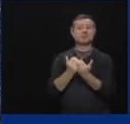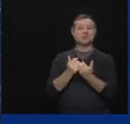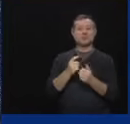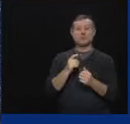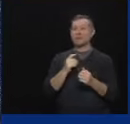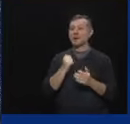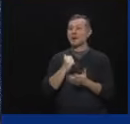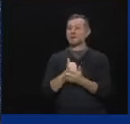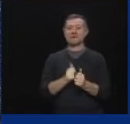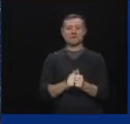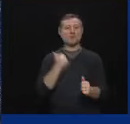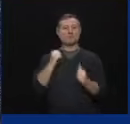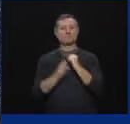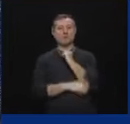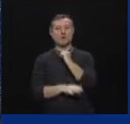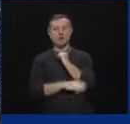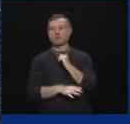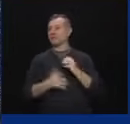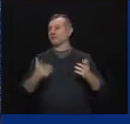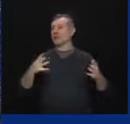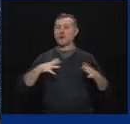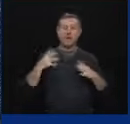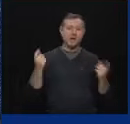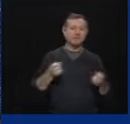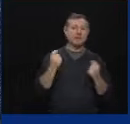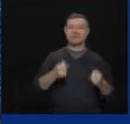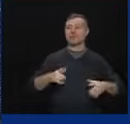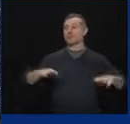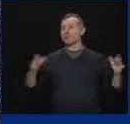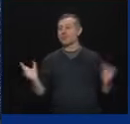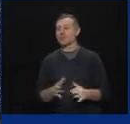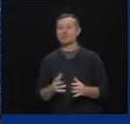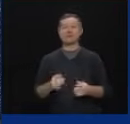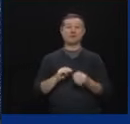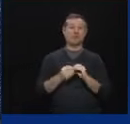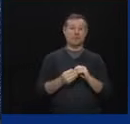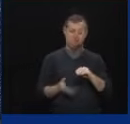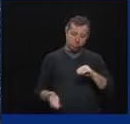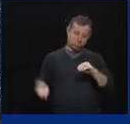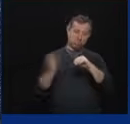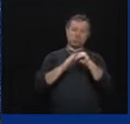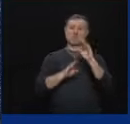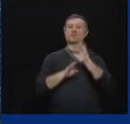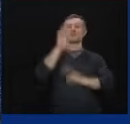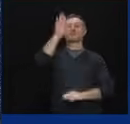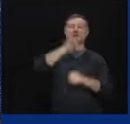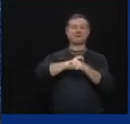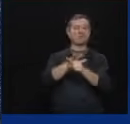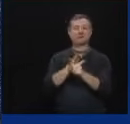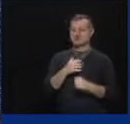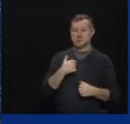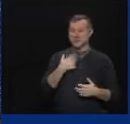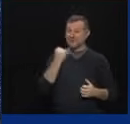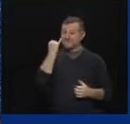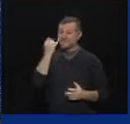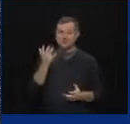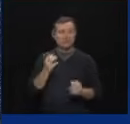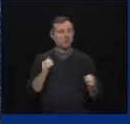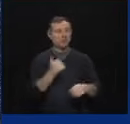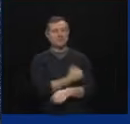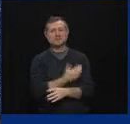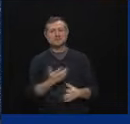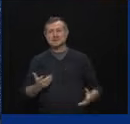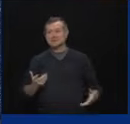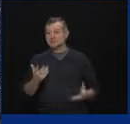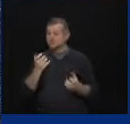people congregate, big gatherings, a lot of tailgating going on. But if people are there who've been vaccinated, it'll be a far different outcome if we allow people to come